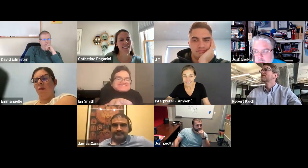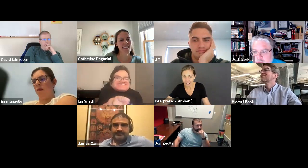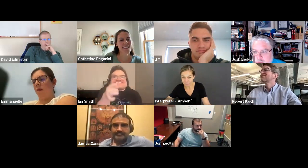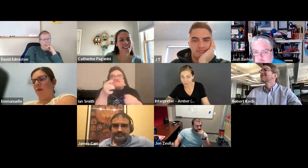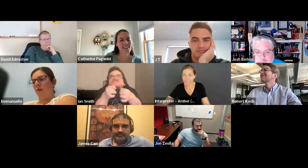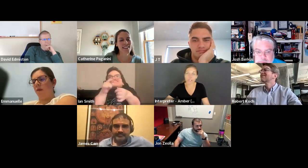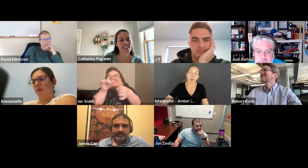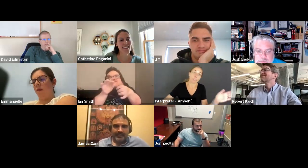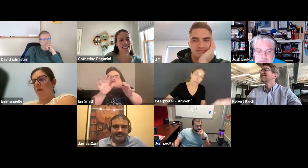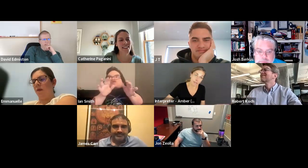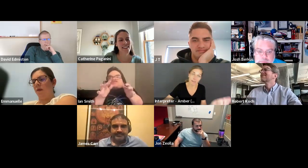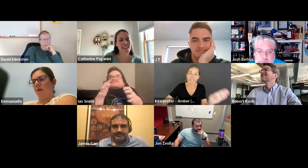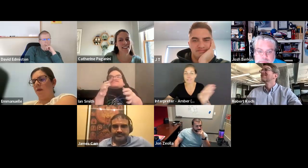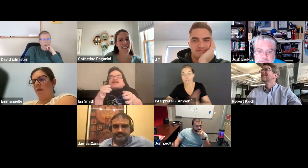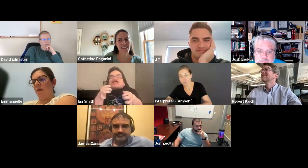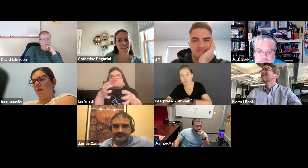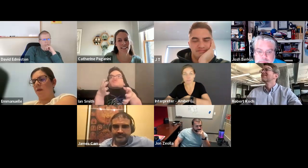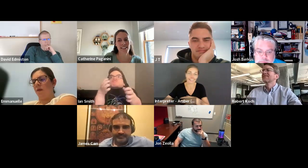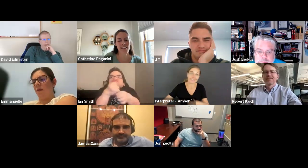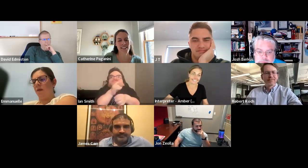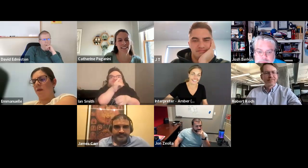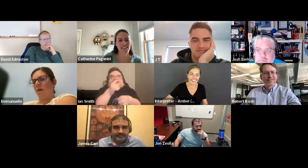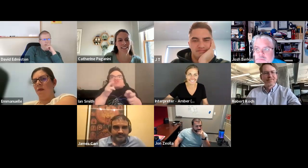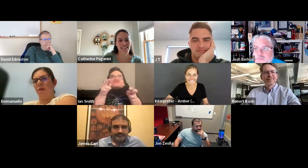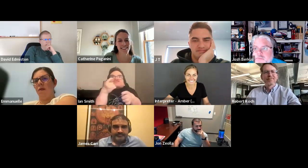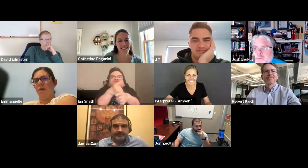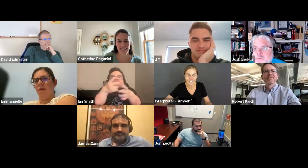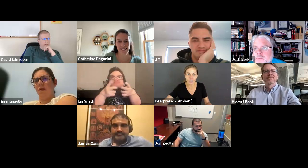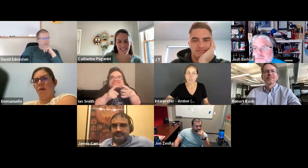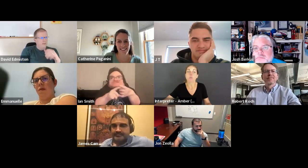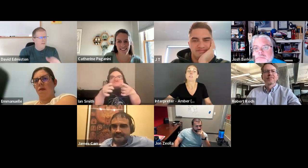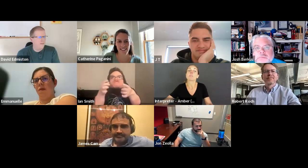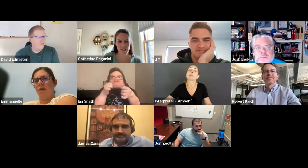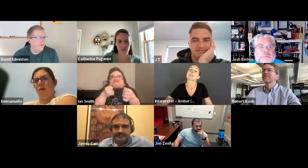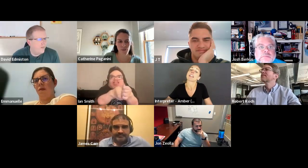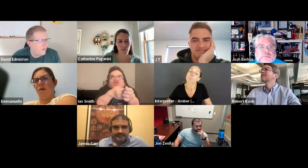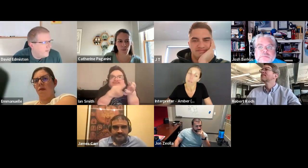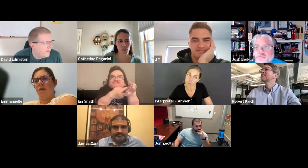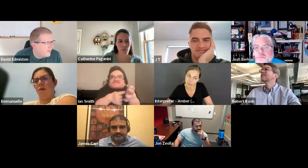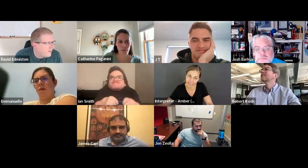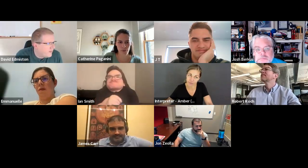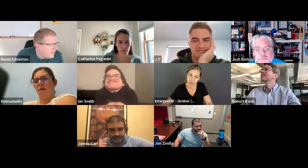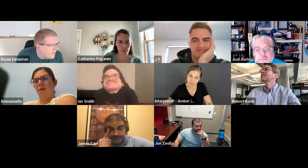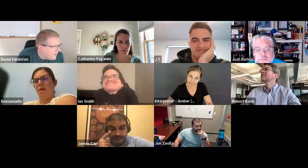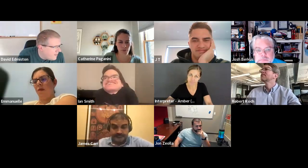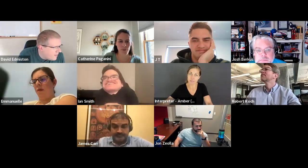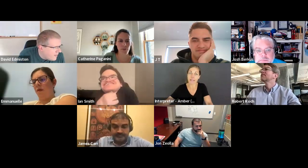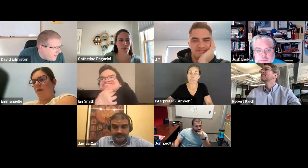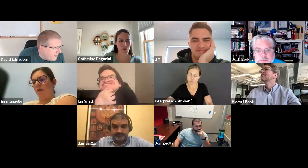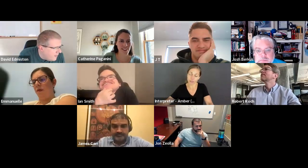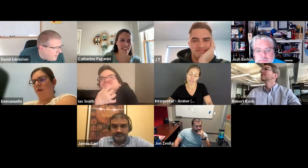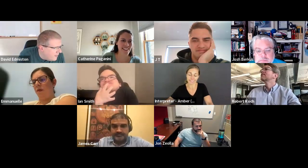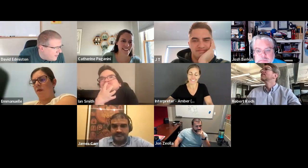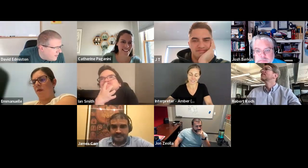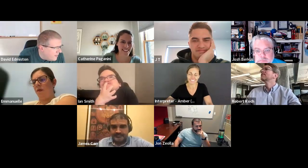juggling a lot with, you know, the documents and the Zoom and yeah, just wanted to make sure that everybody was looking at the right place and being